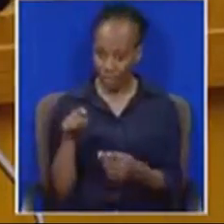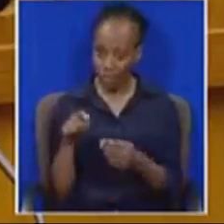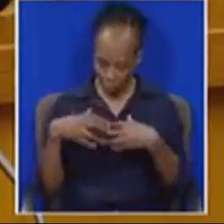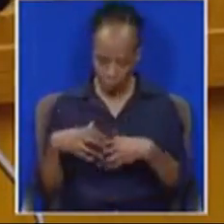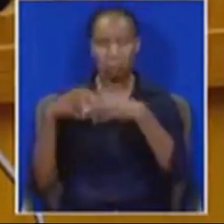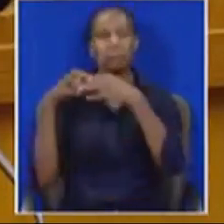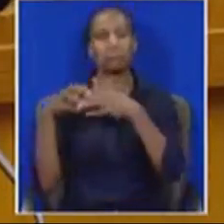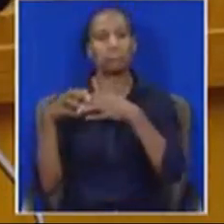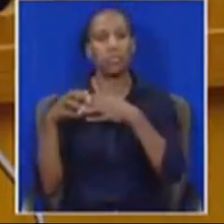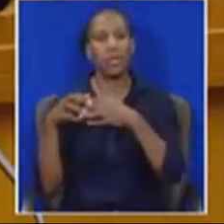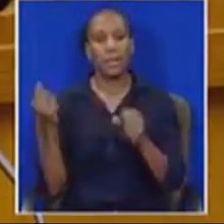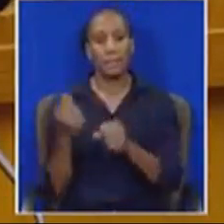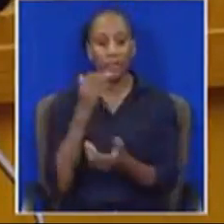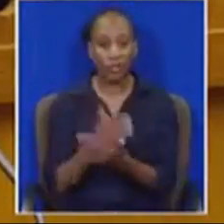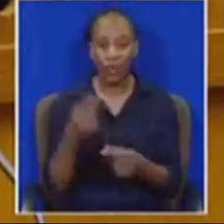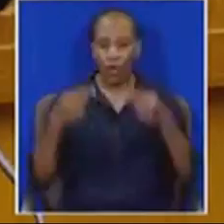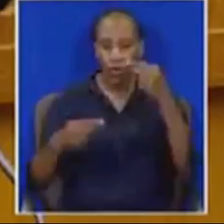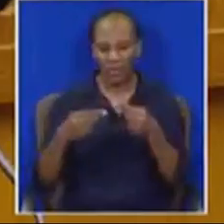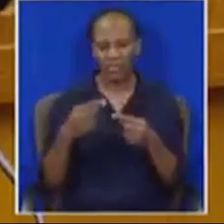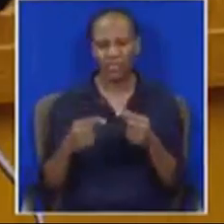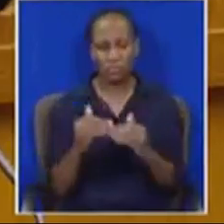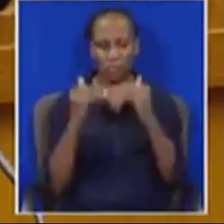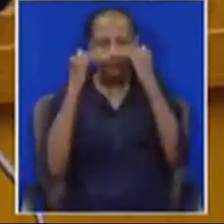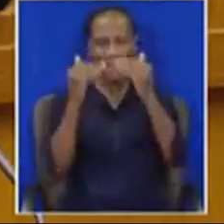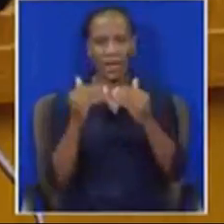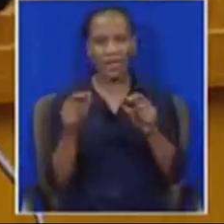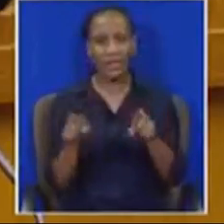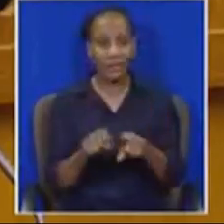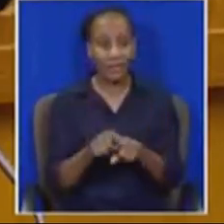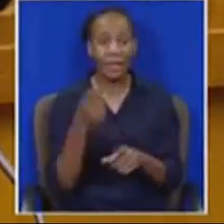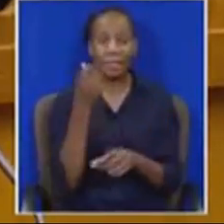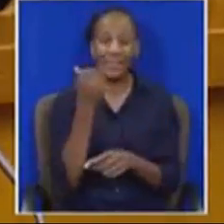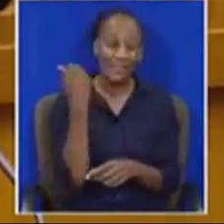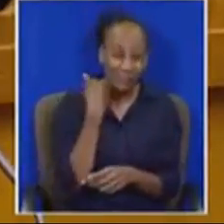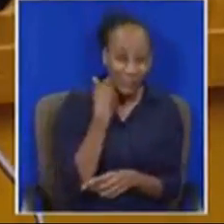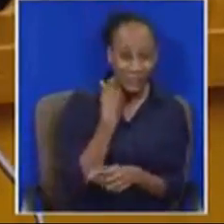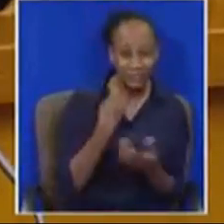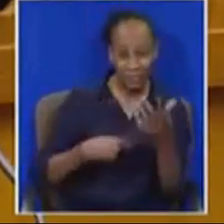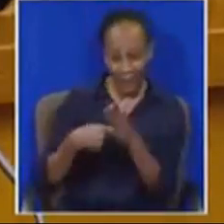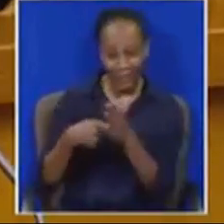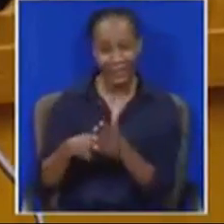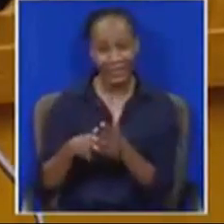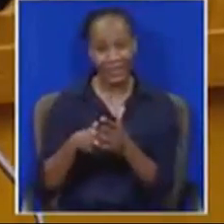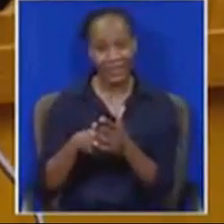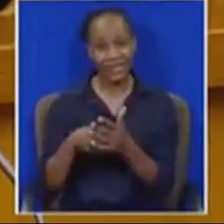promotes competition, and reduces the cost to consumers in our country.